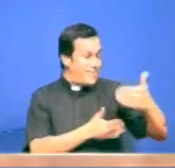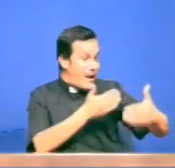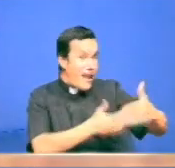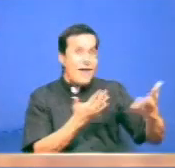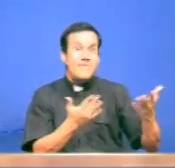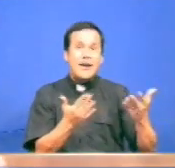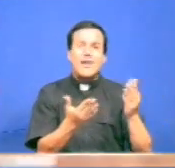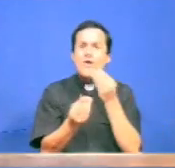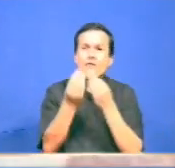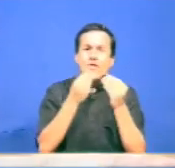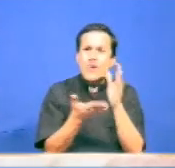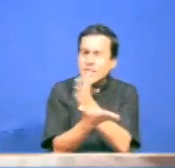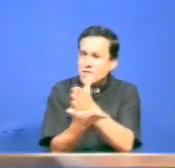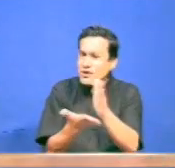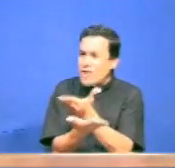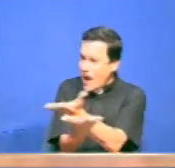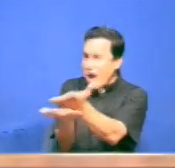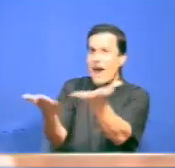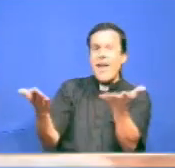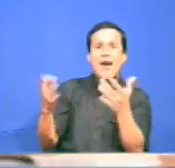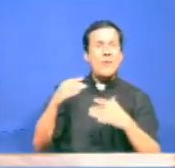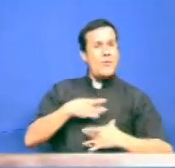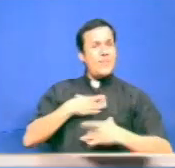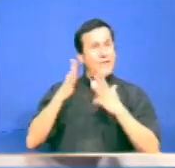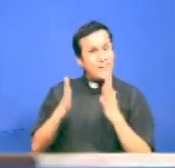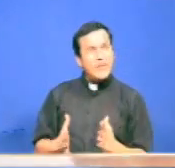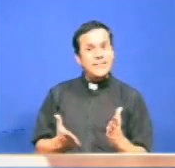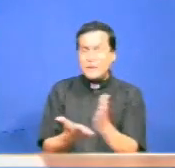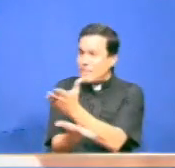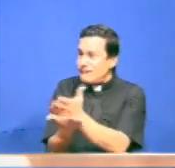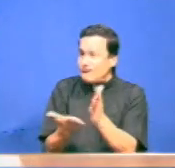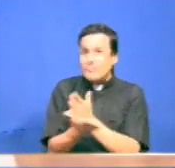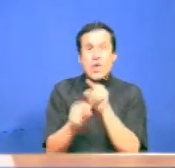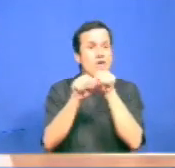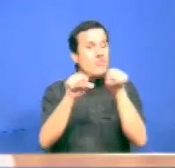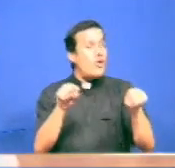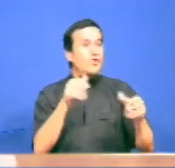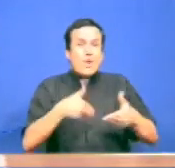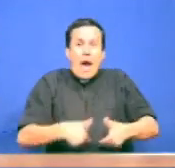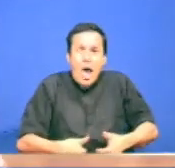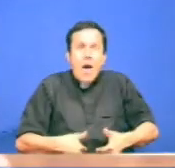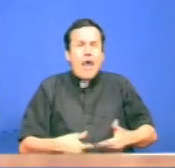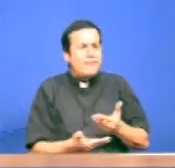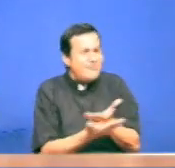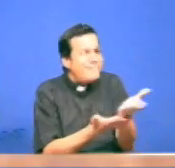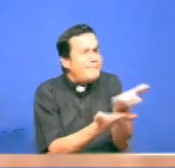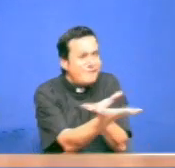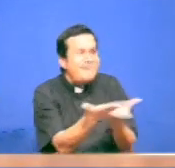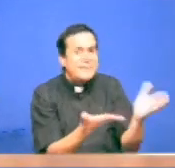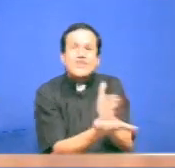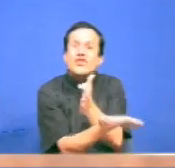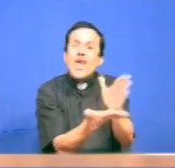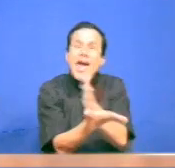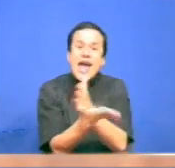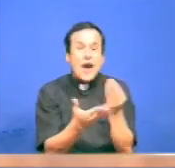Share with the stranger. Share with all those who don't have a chance to have a food. Share. So